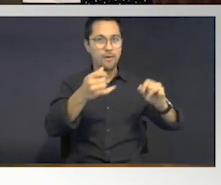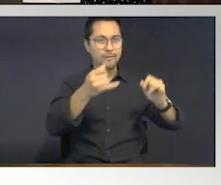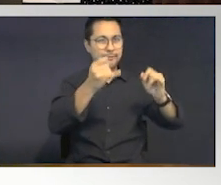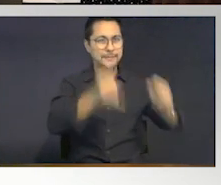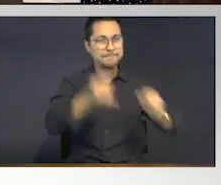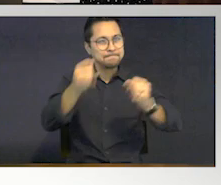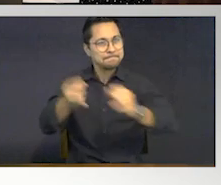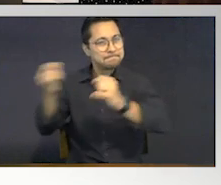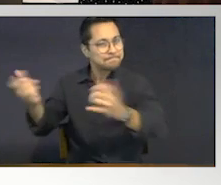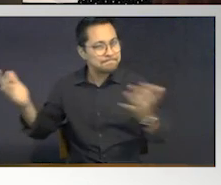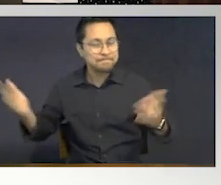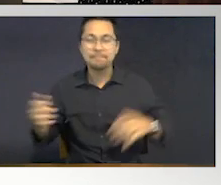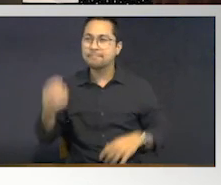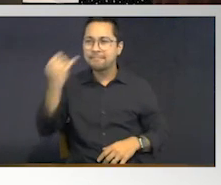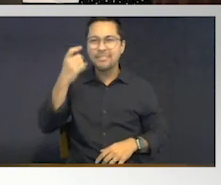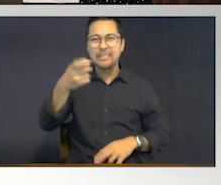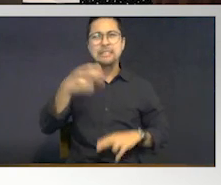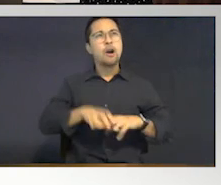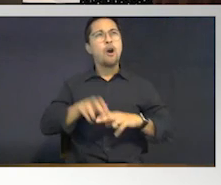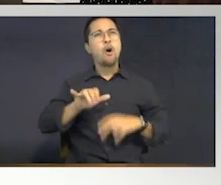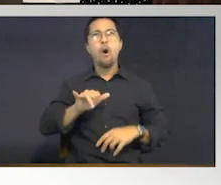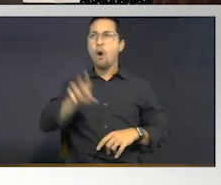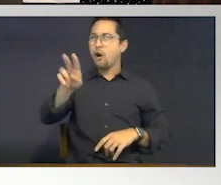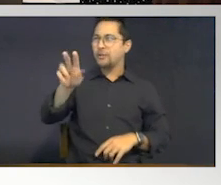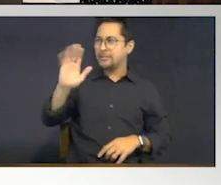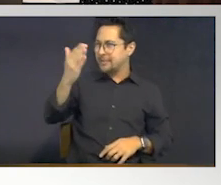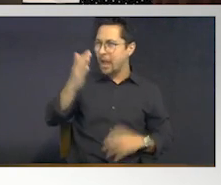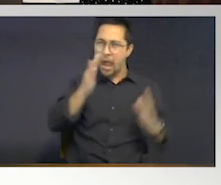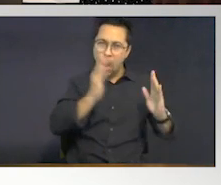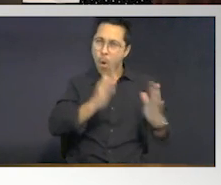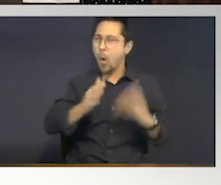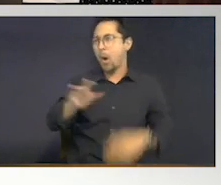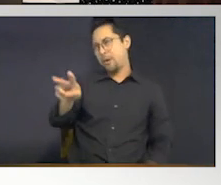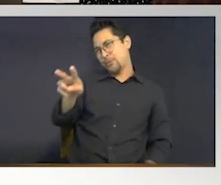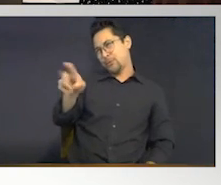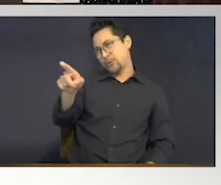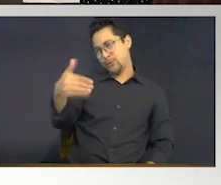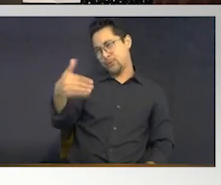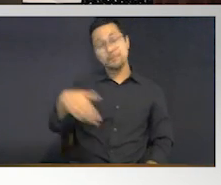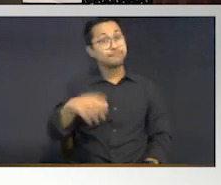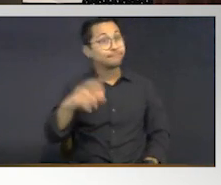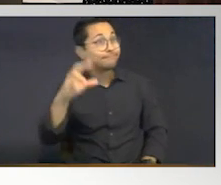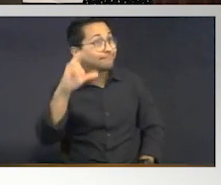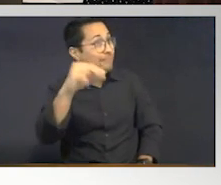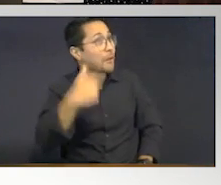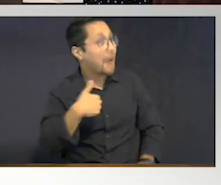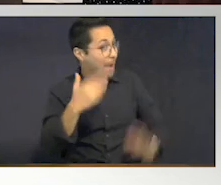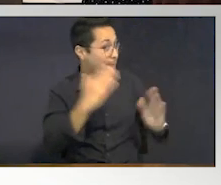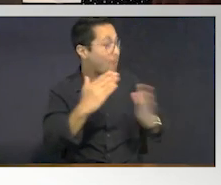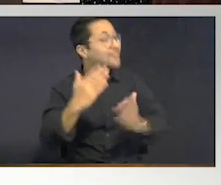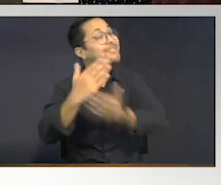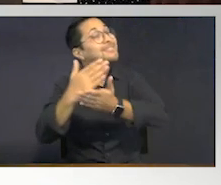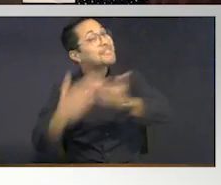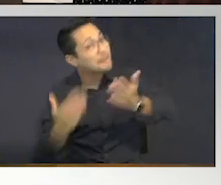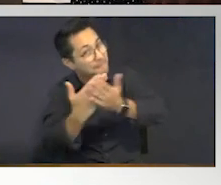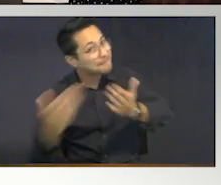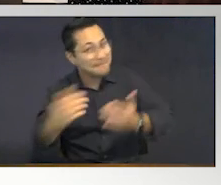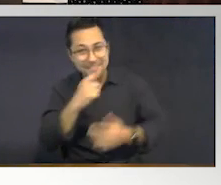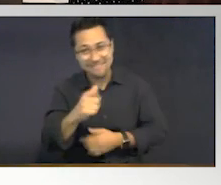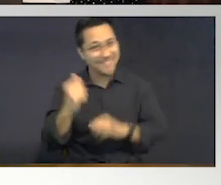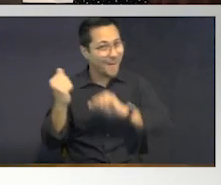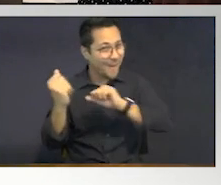You know, if you're sitting out there going, oh my gosh, she seems so organized. Nope, I'm organized in some things. Not every part of my world